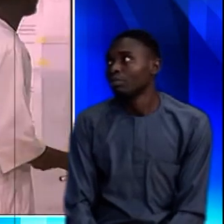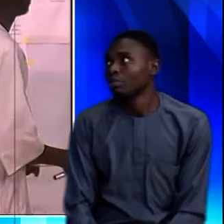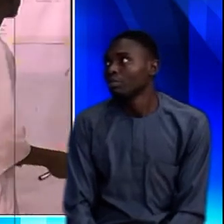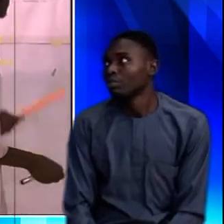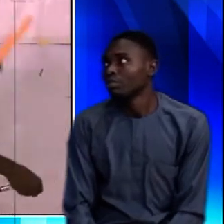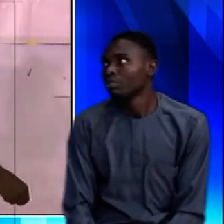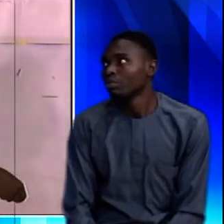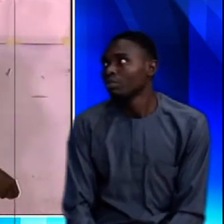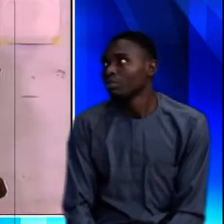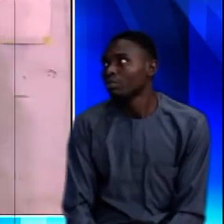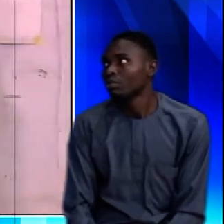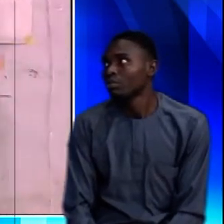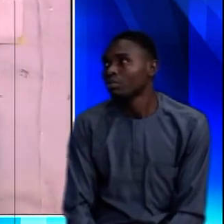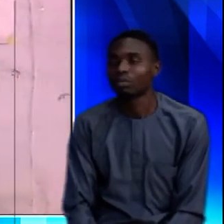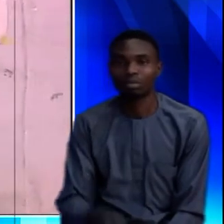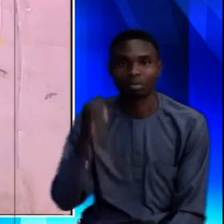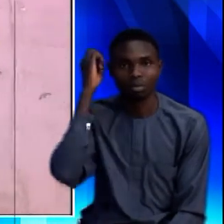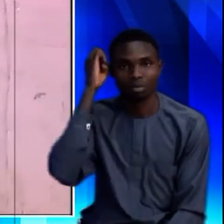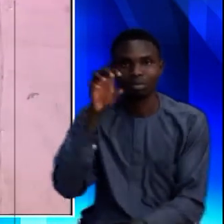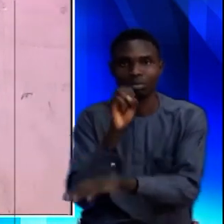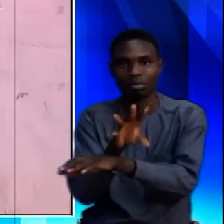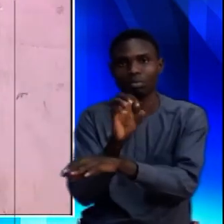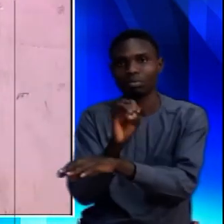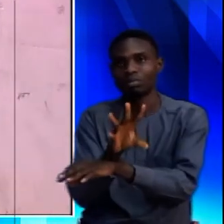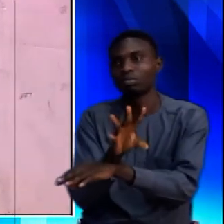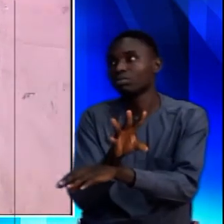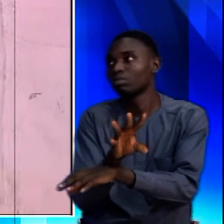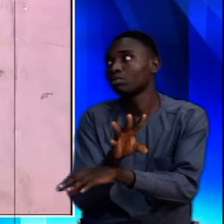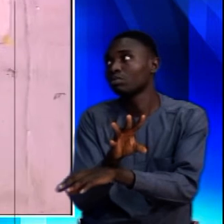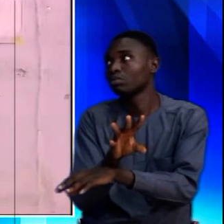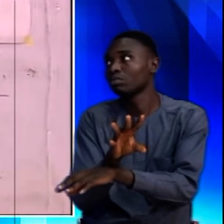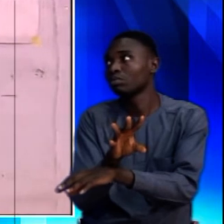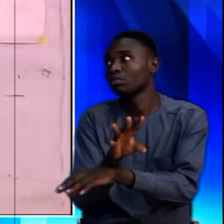still have, he advised